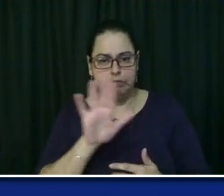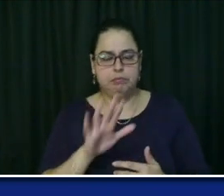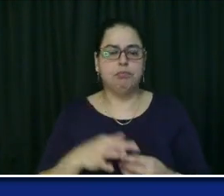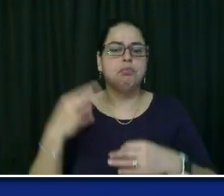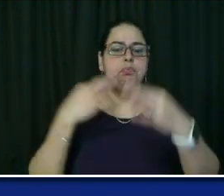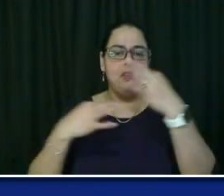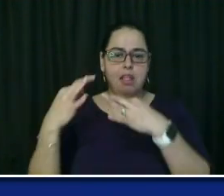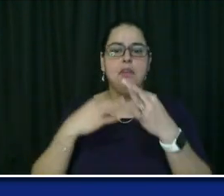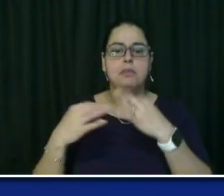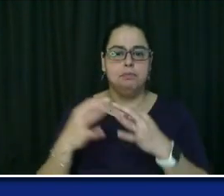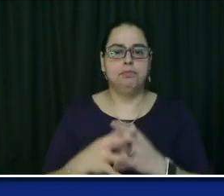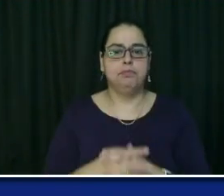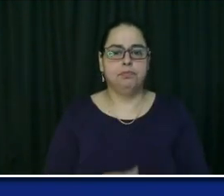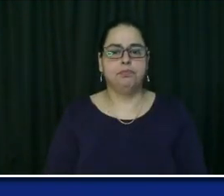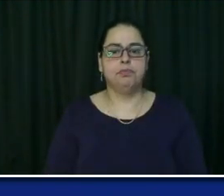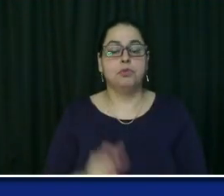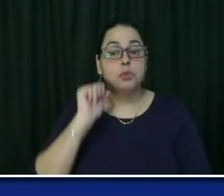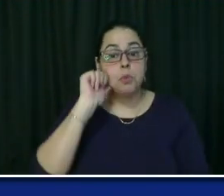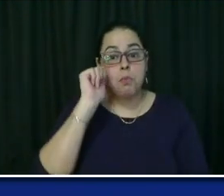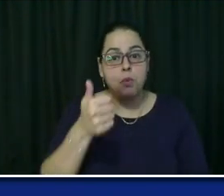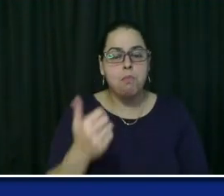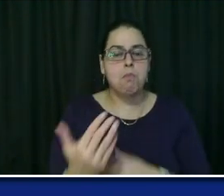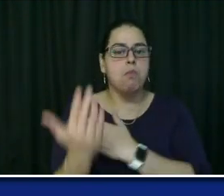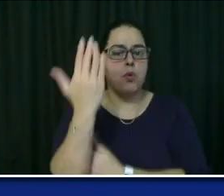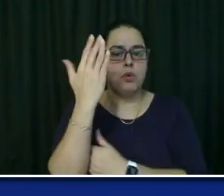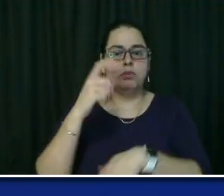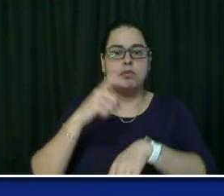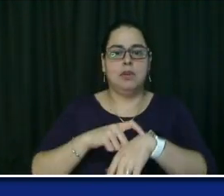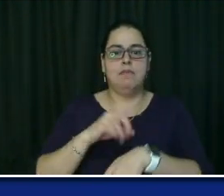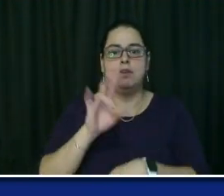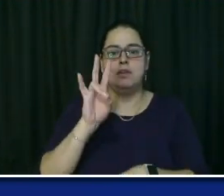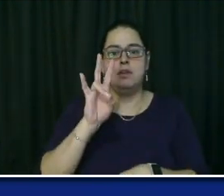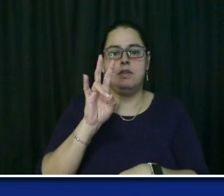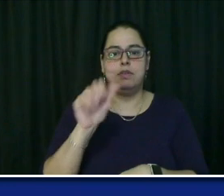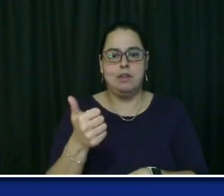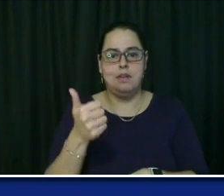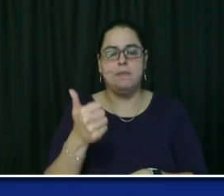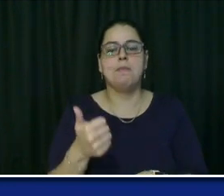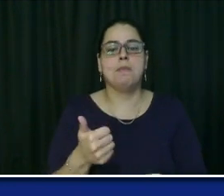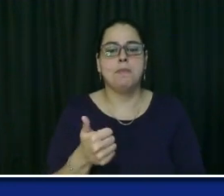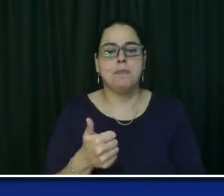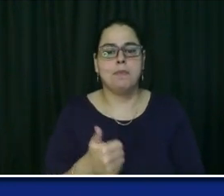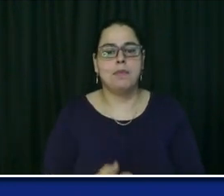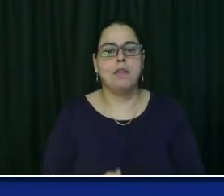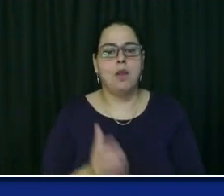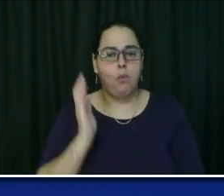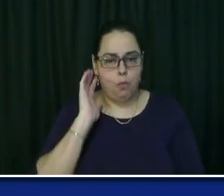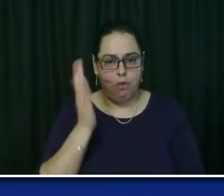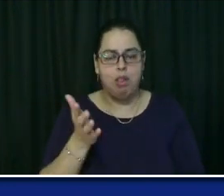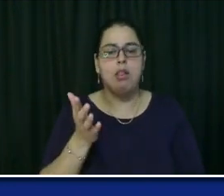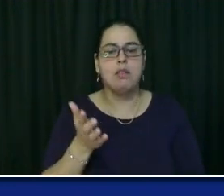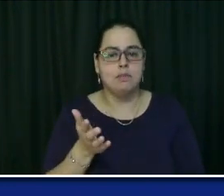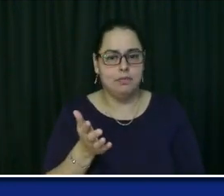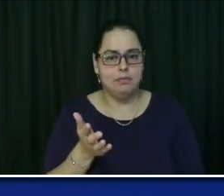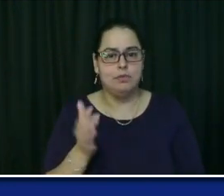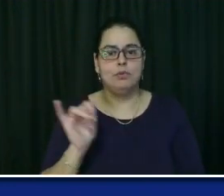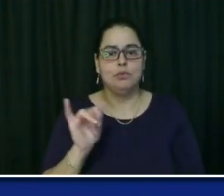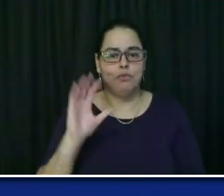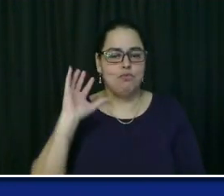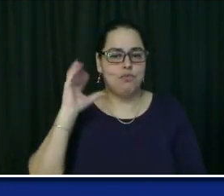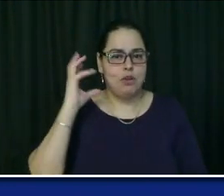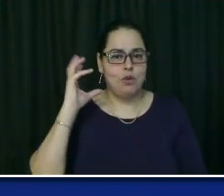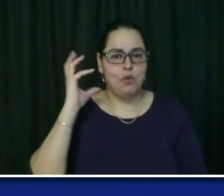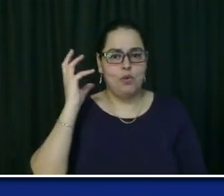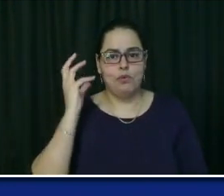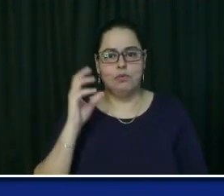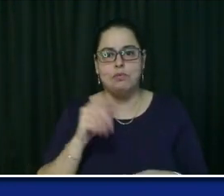at 7:10 and WGCH 1490 on Wednesday morning at 7:20 Q&A. So, we'll try to answer questions